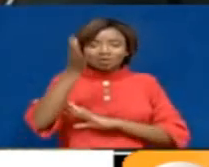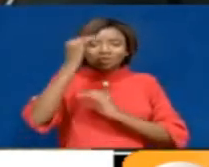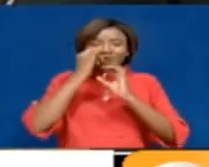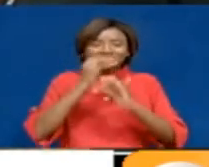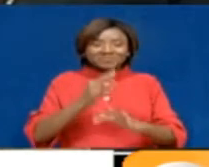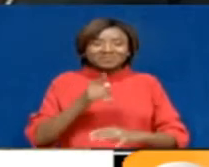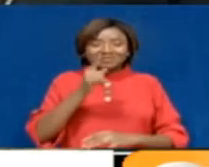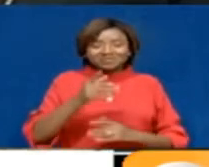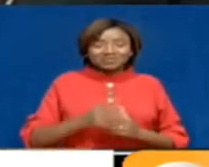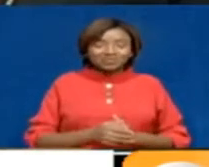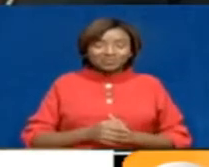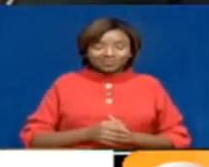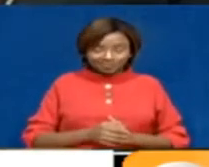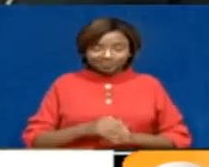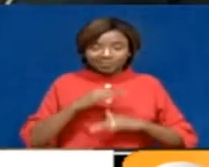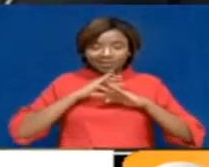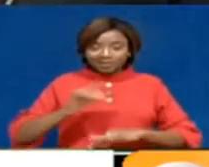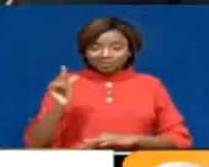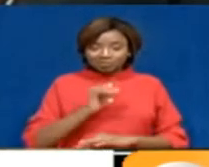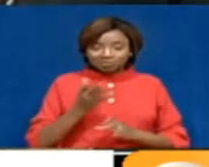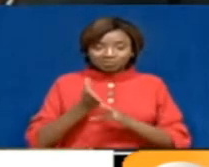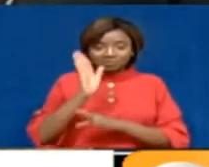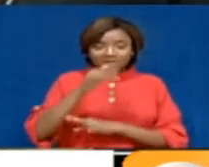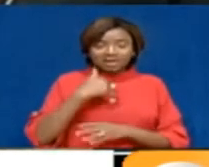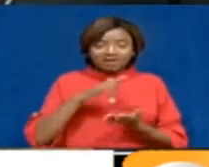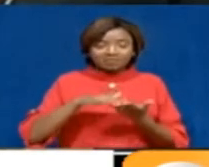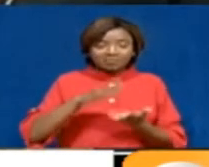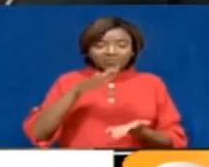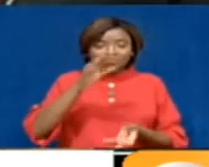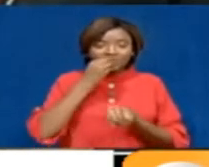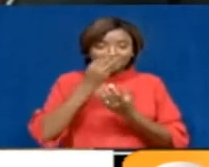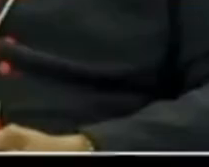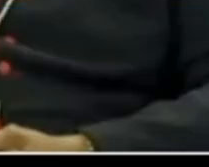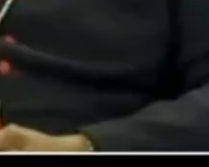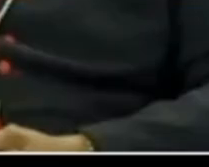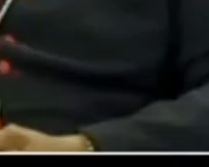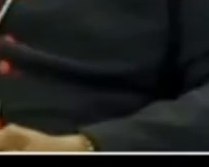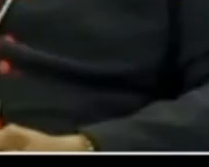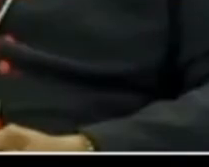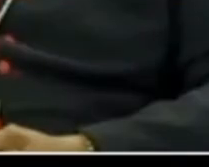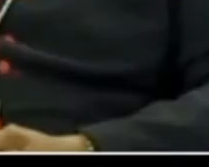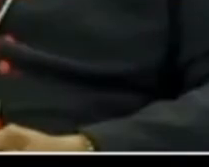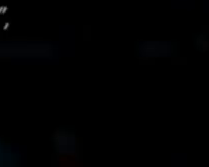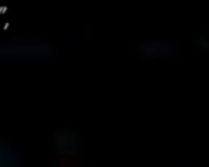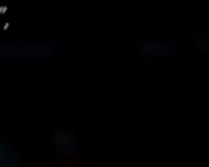Thank you. Let's take a quick break here on the Monday Report. When we come back, we still have a lot more lined up for you. Don't go too far.